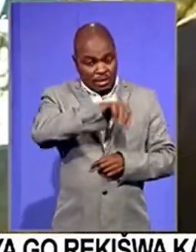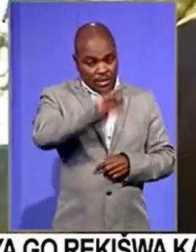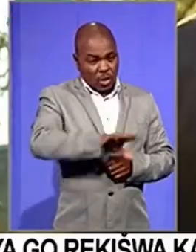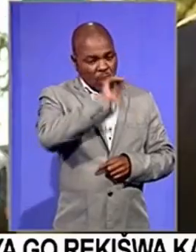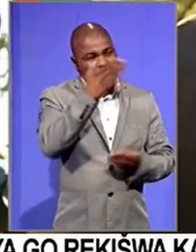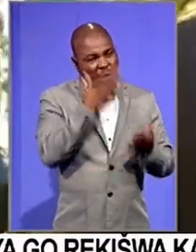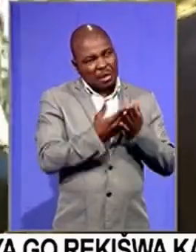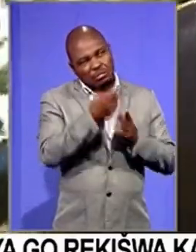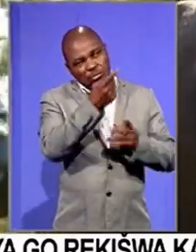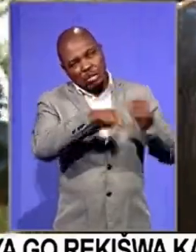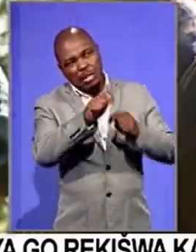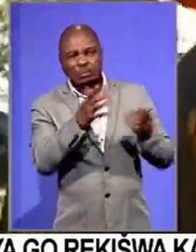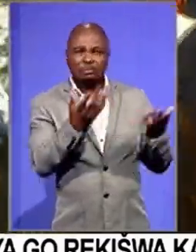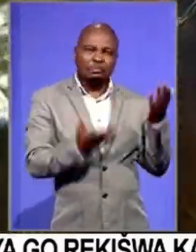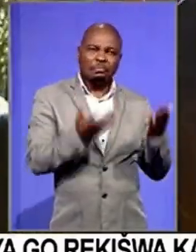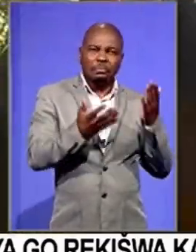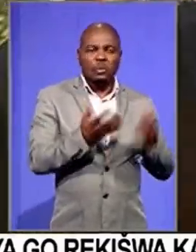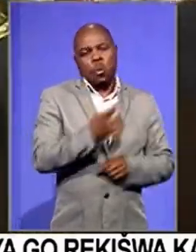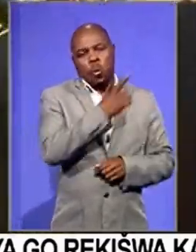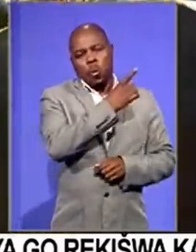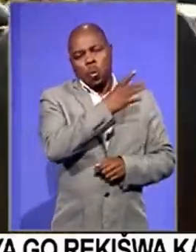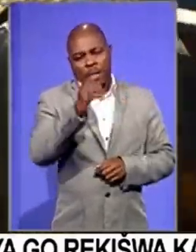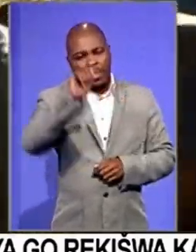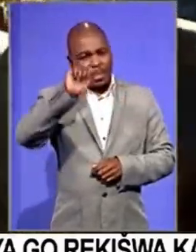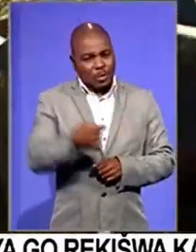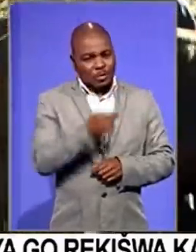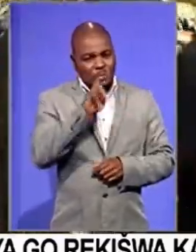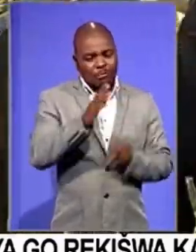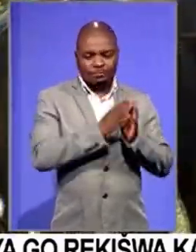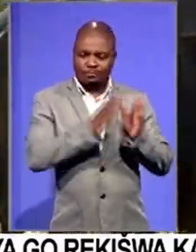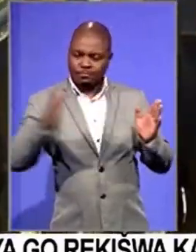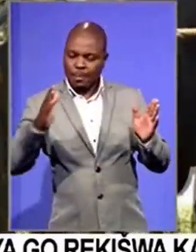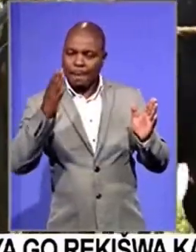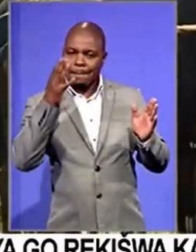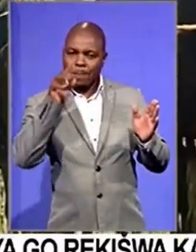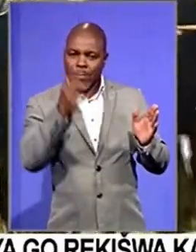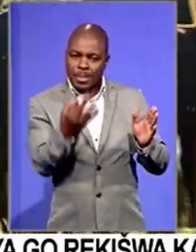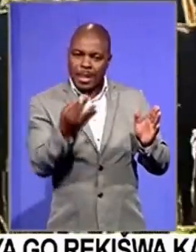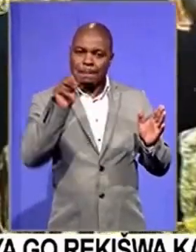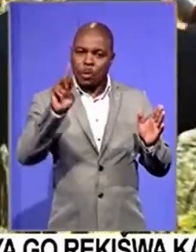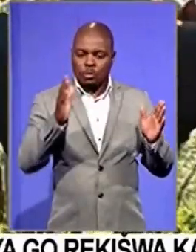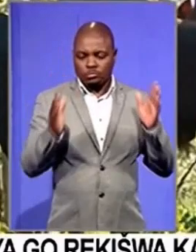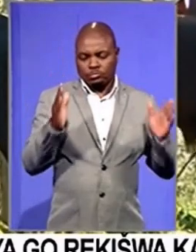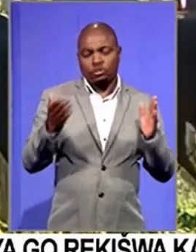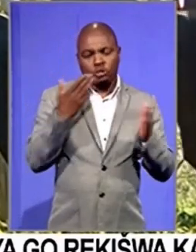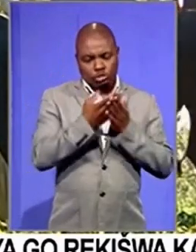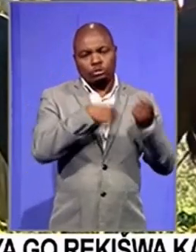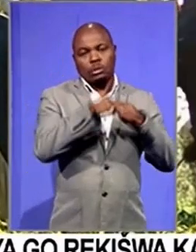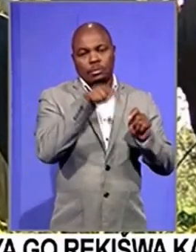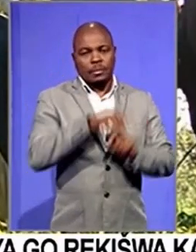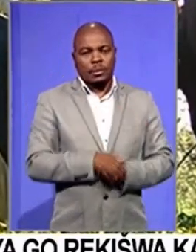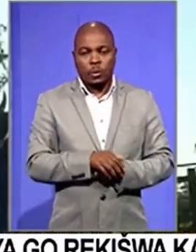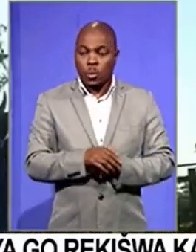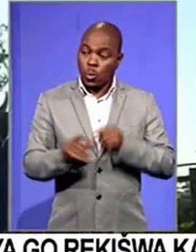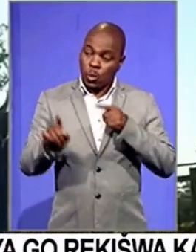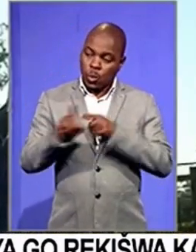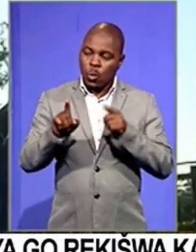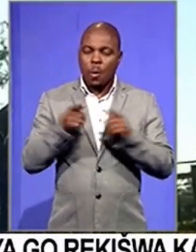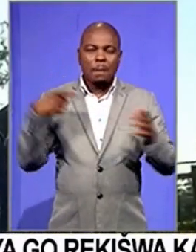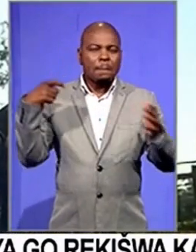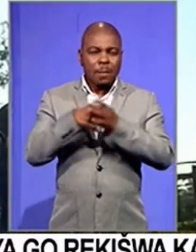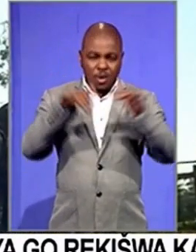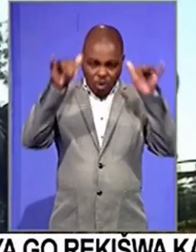e ka rekwa ka tšhelete ya gareng ga diranta tše $100 le dimilione tše 3. O rekile mohlapi wa tše ka bago tše 10